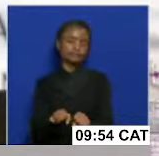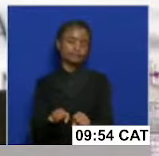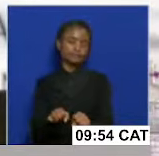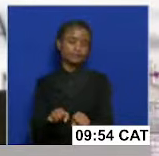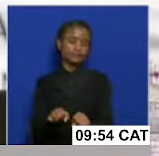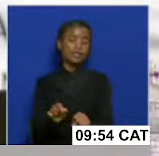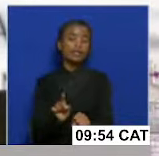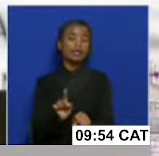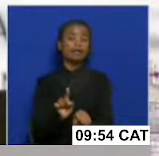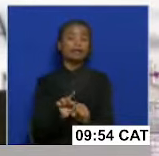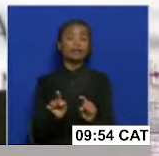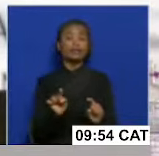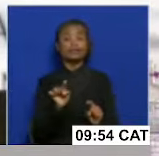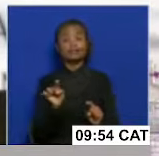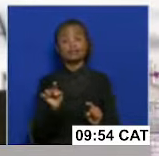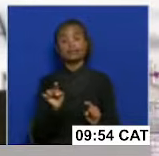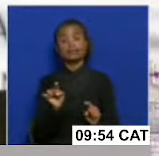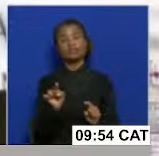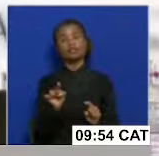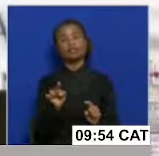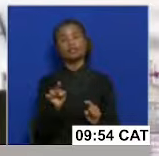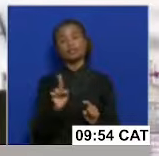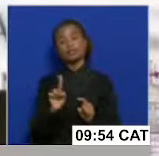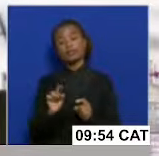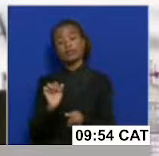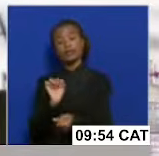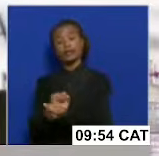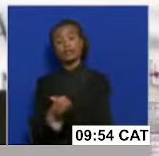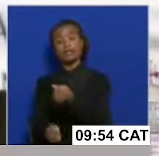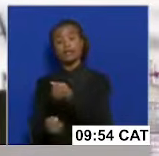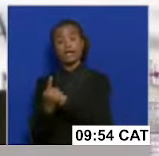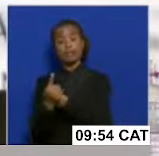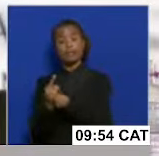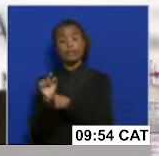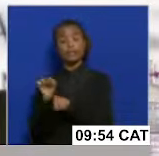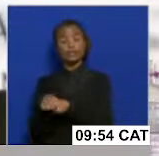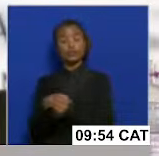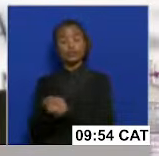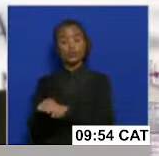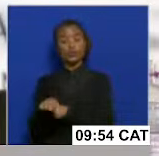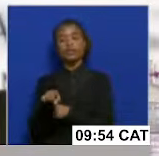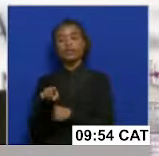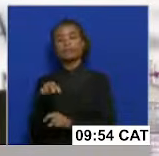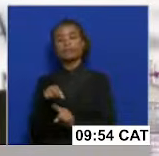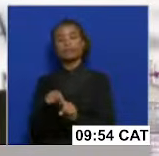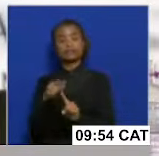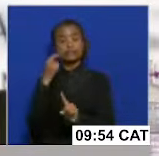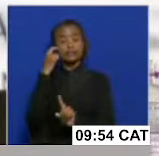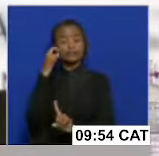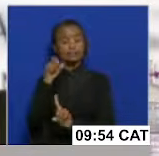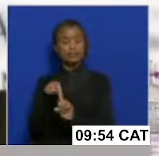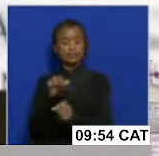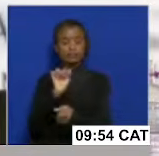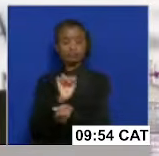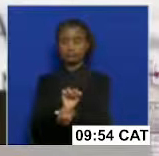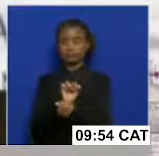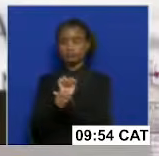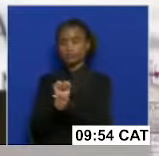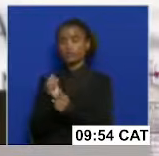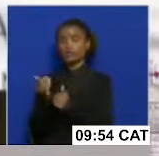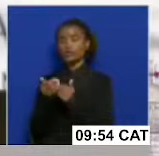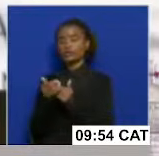an arrest had to be made, we will detain the suspect and take them to the nearest police station for further processing.